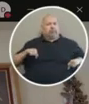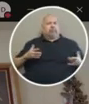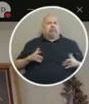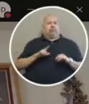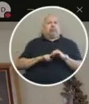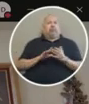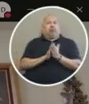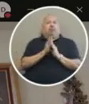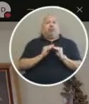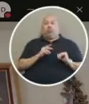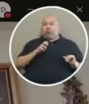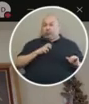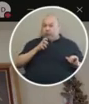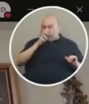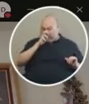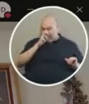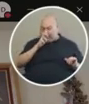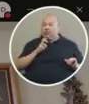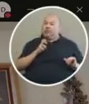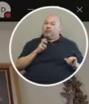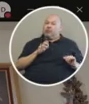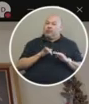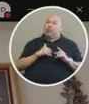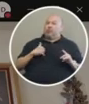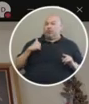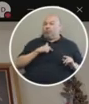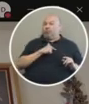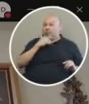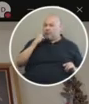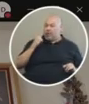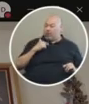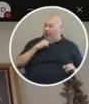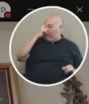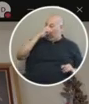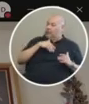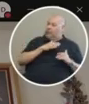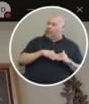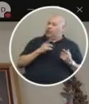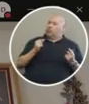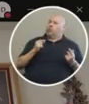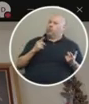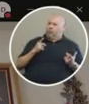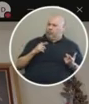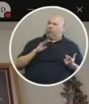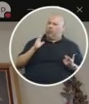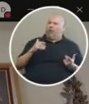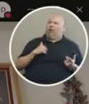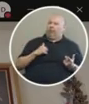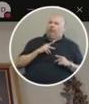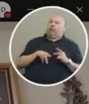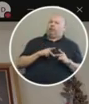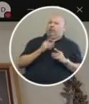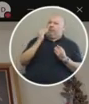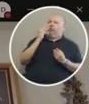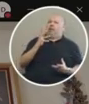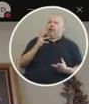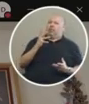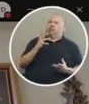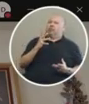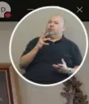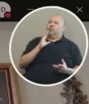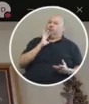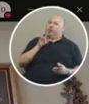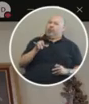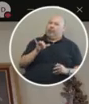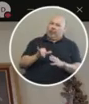the stricter we get with the directives, the better off we're going to be. And I think that the next set of directives is going to have that kind of information that you're referring to.